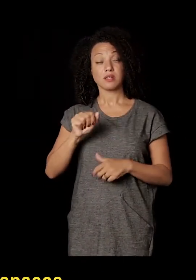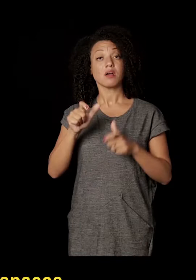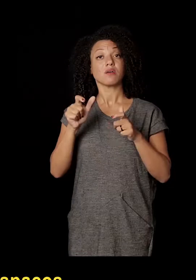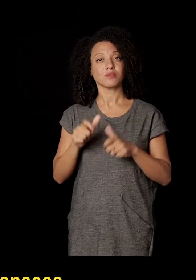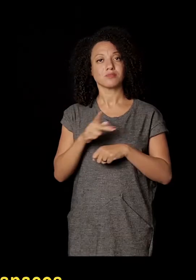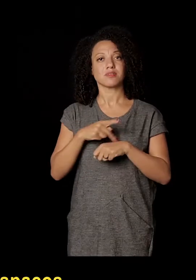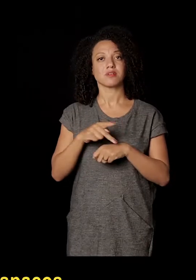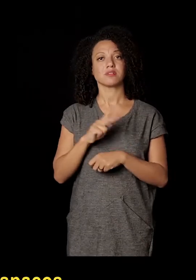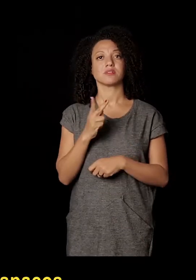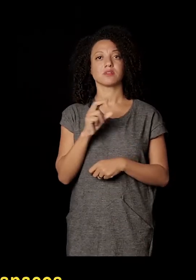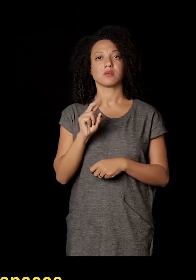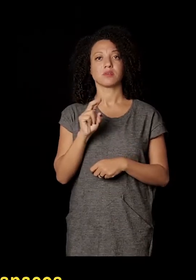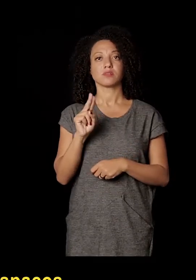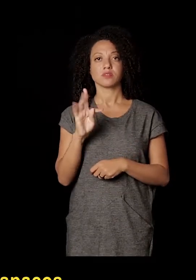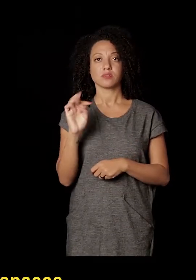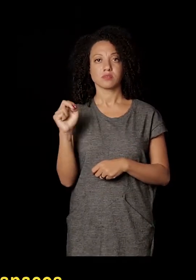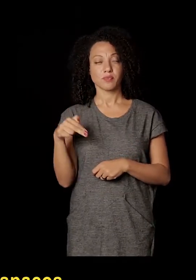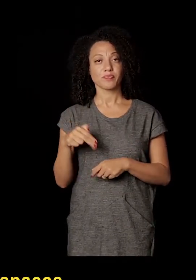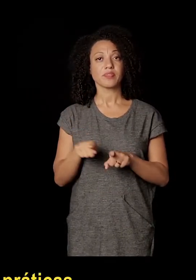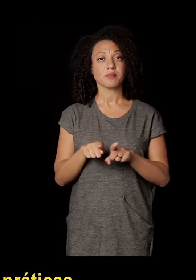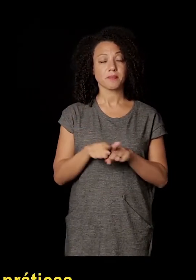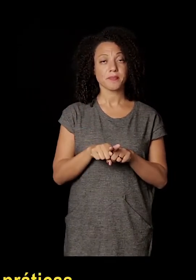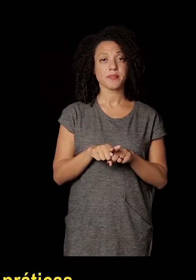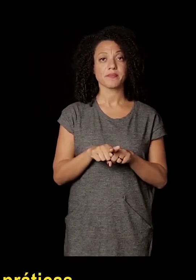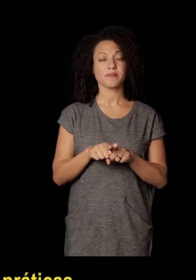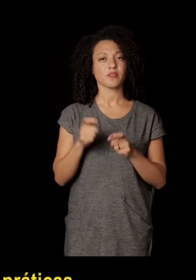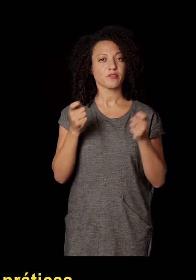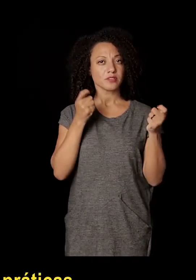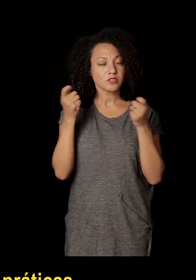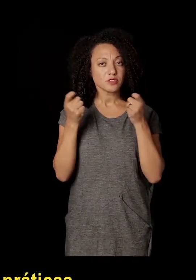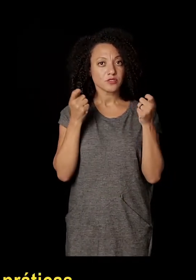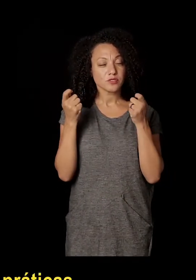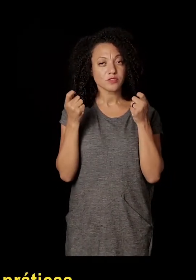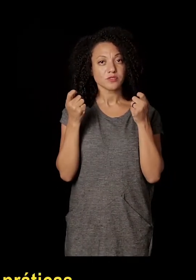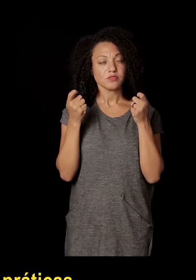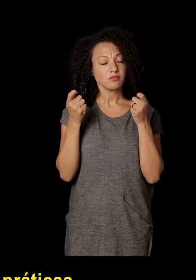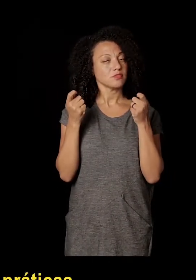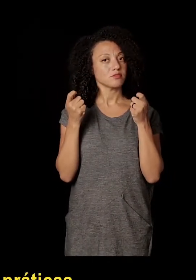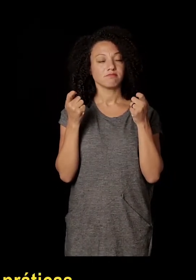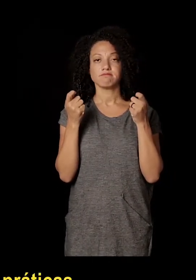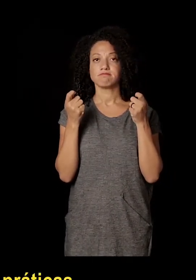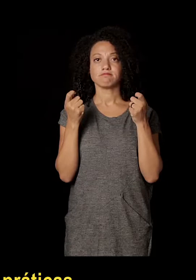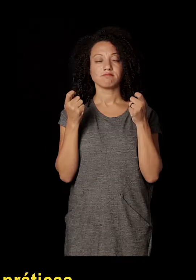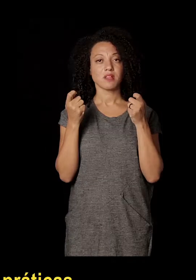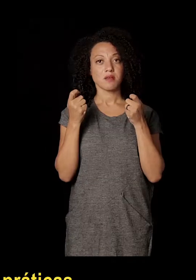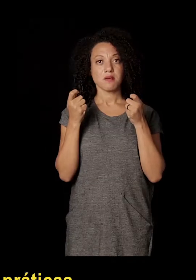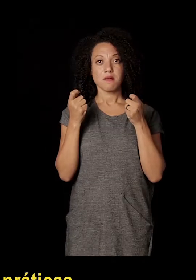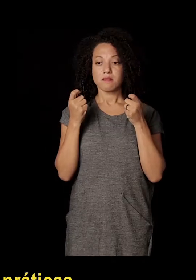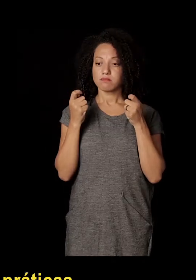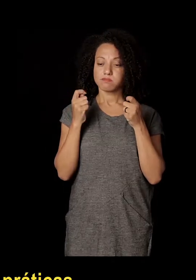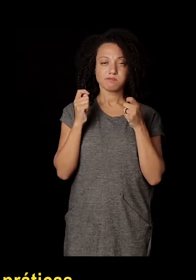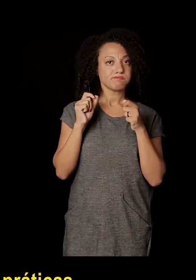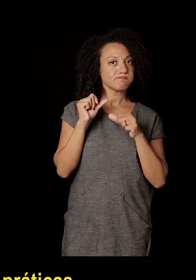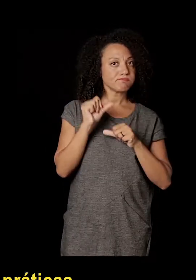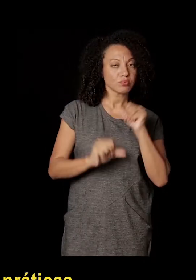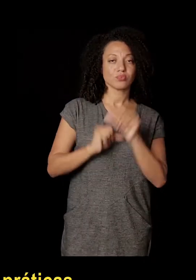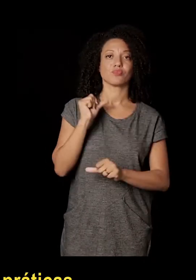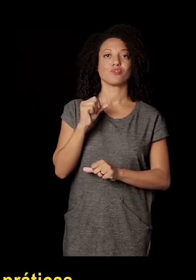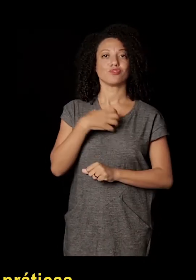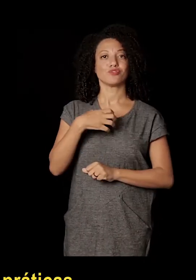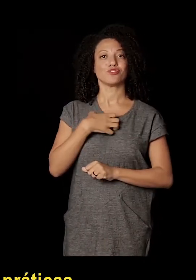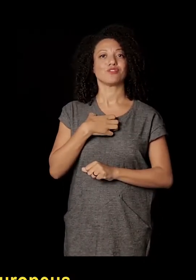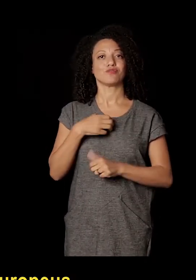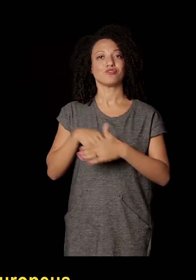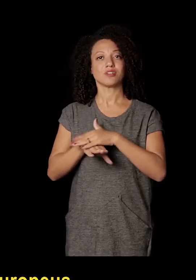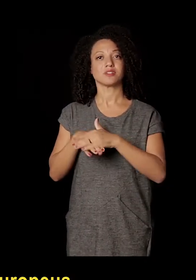and galleries in Houston. And the festival has really changed museum collecting